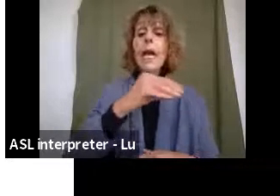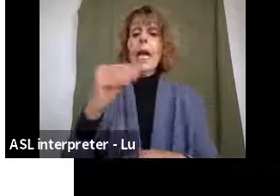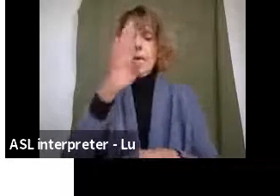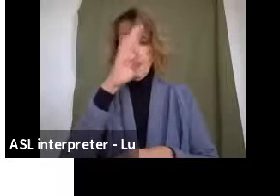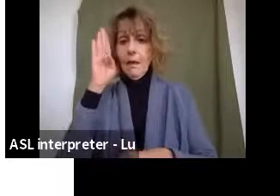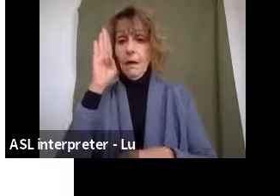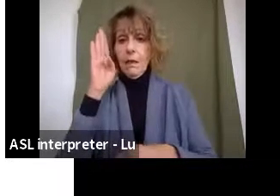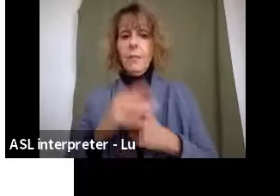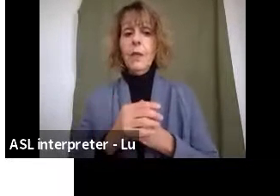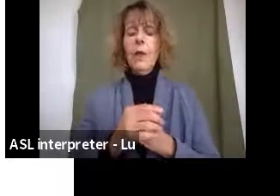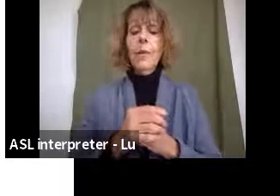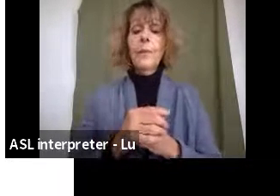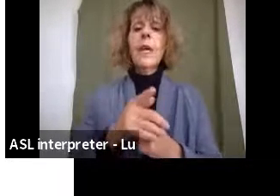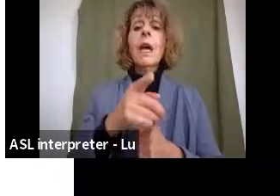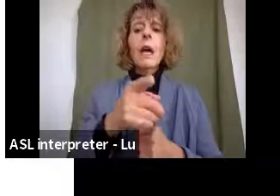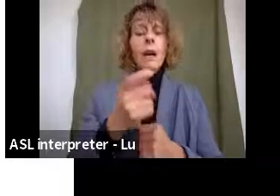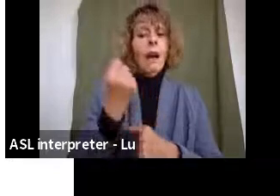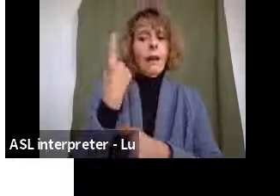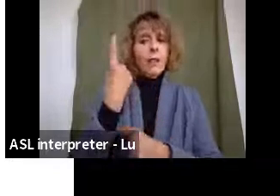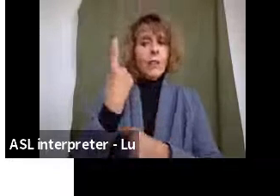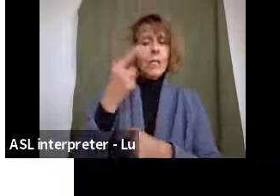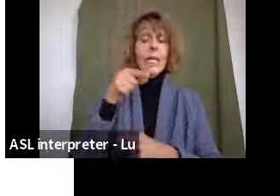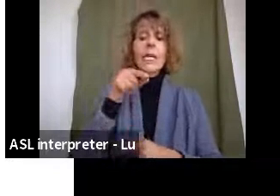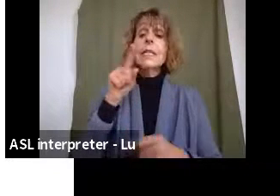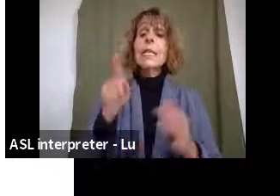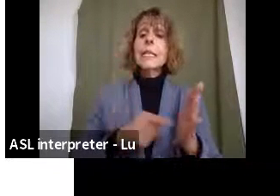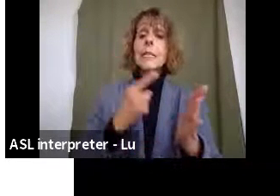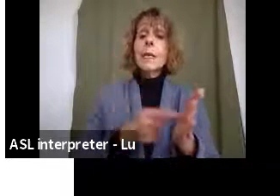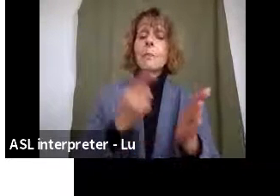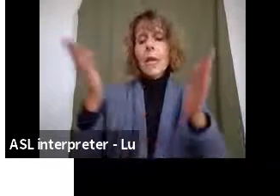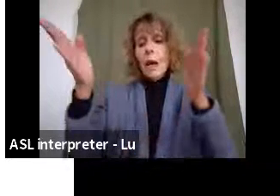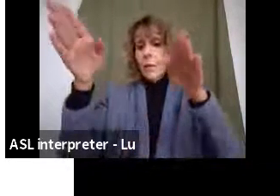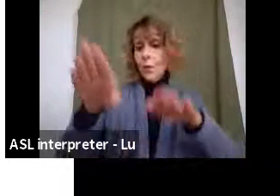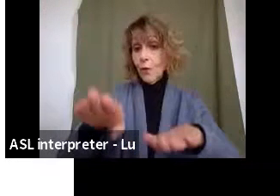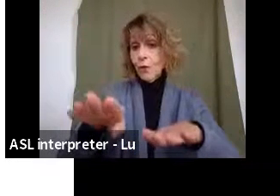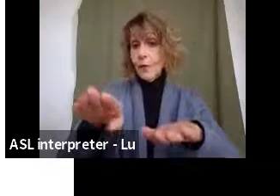of the regulations, or they often do.